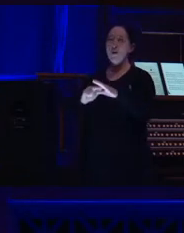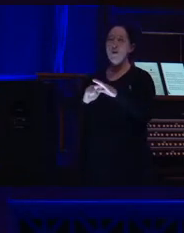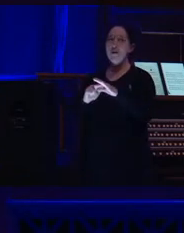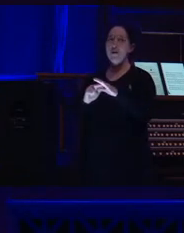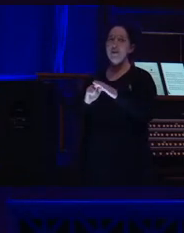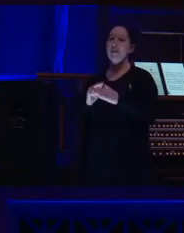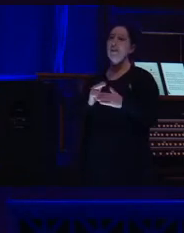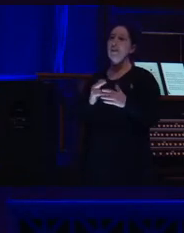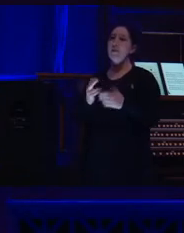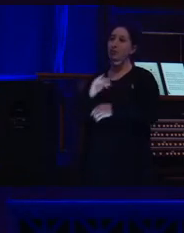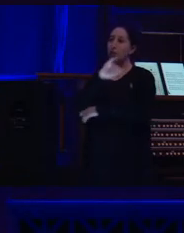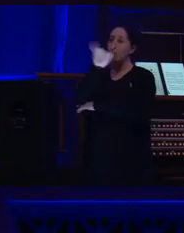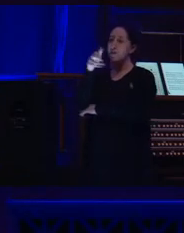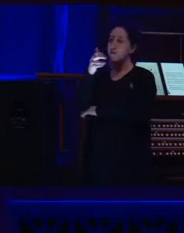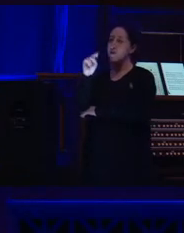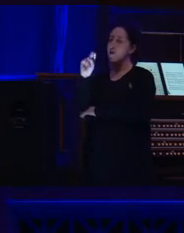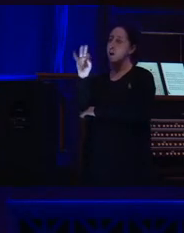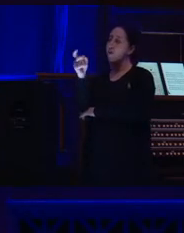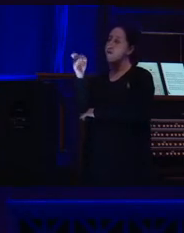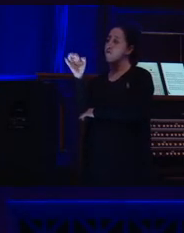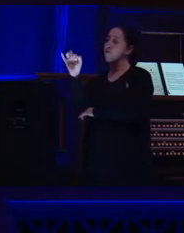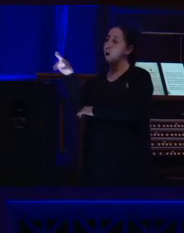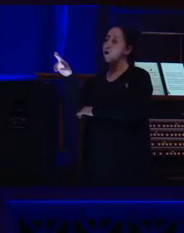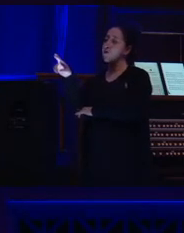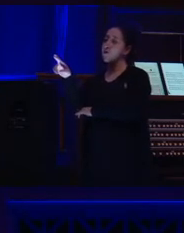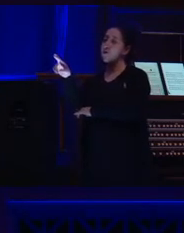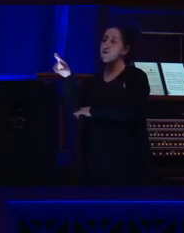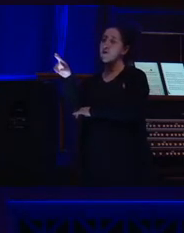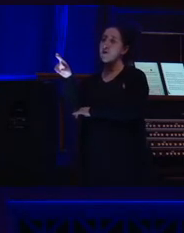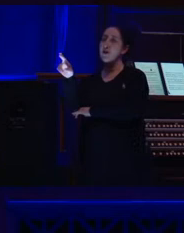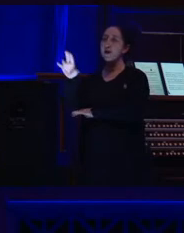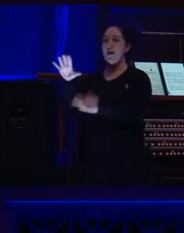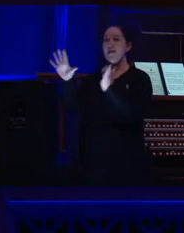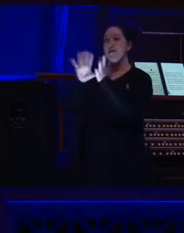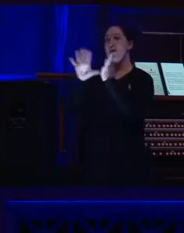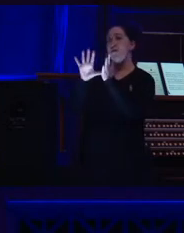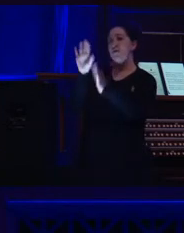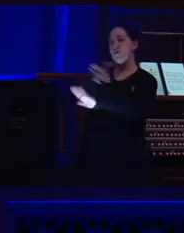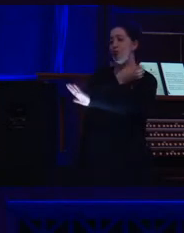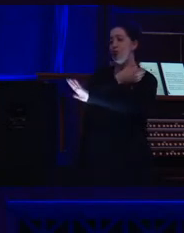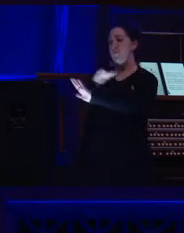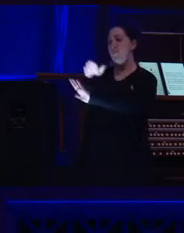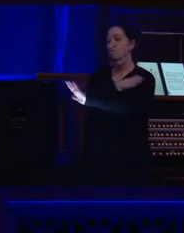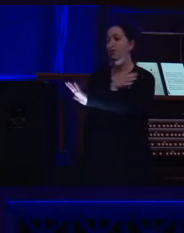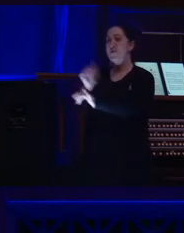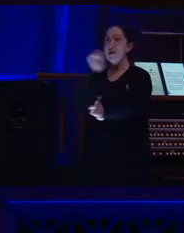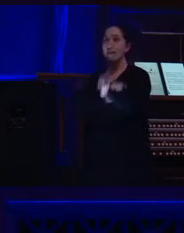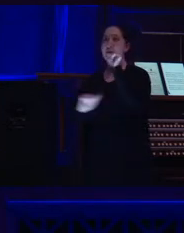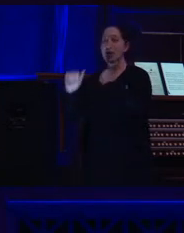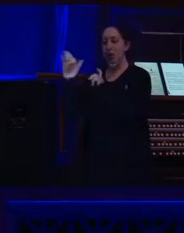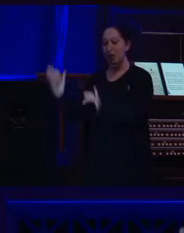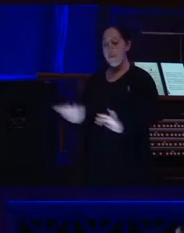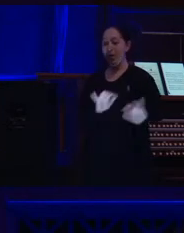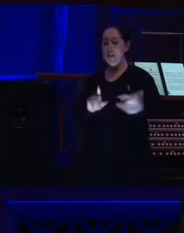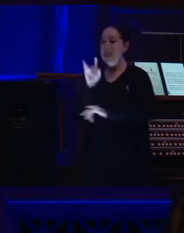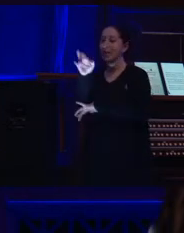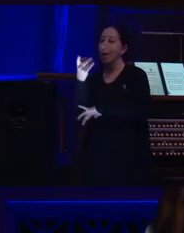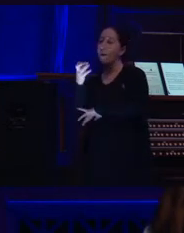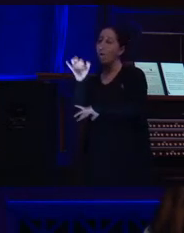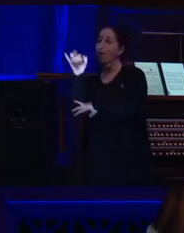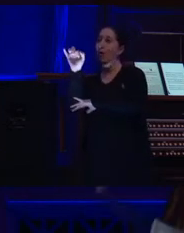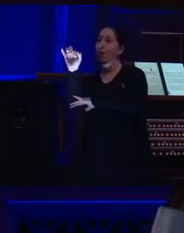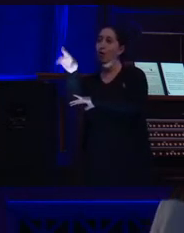John Towes Foster, a senior in the School of Music, Theater, and Dance, and pianist Tyler Driscoll,